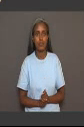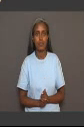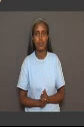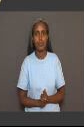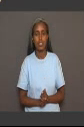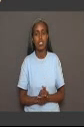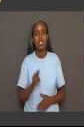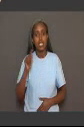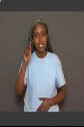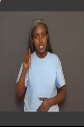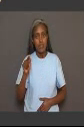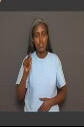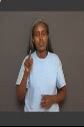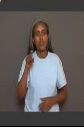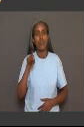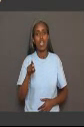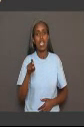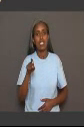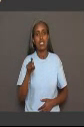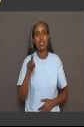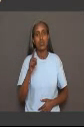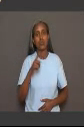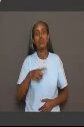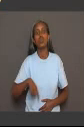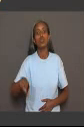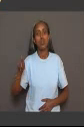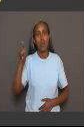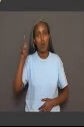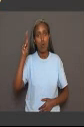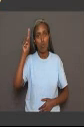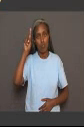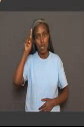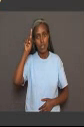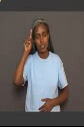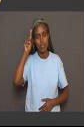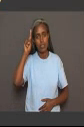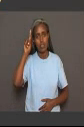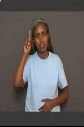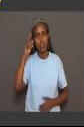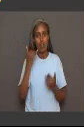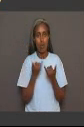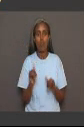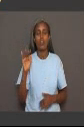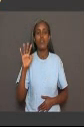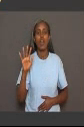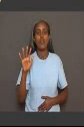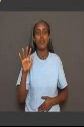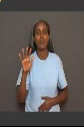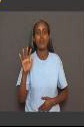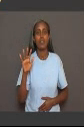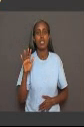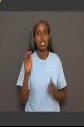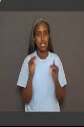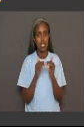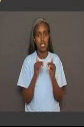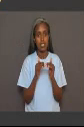The derivative of x to the power of 1 over 5